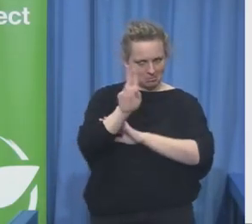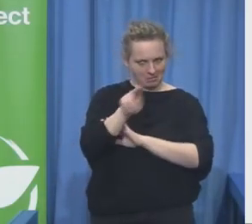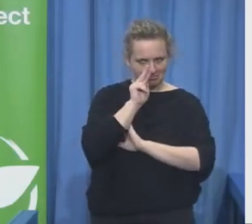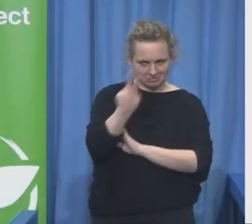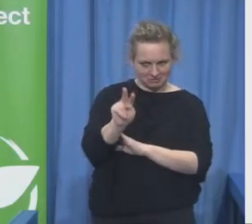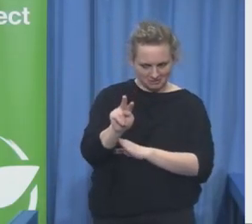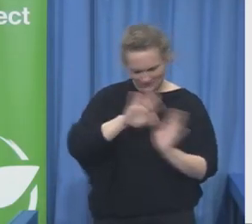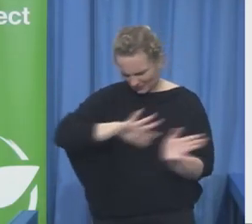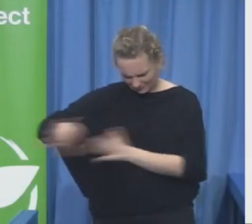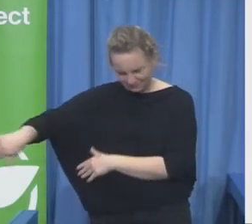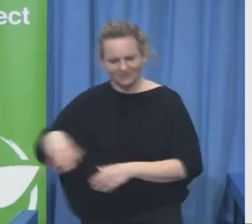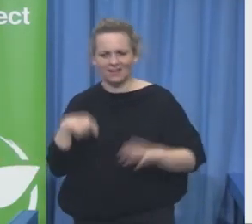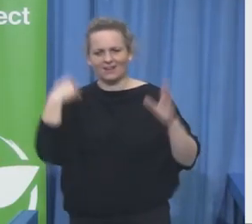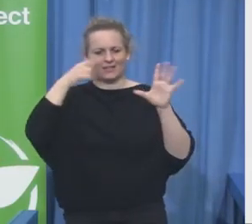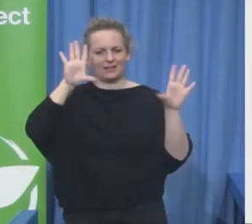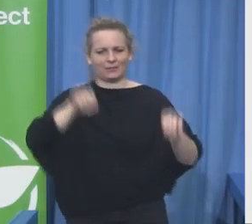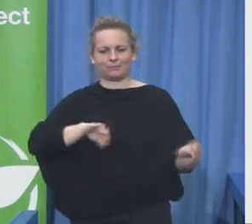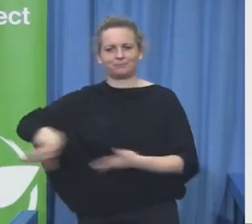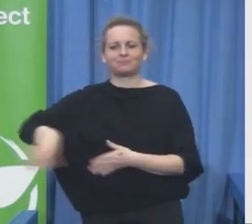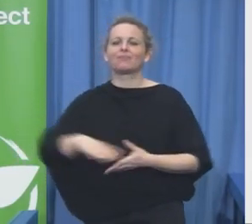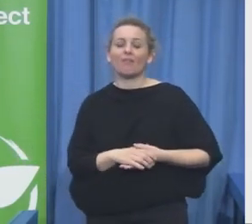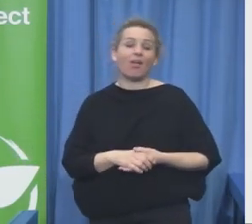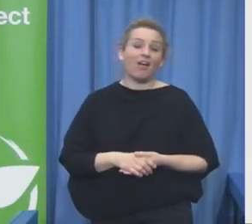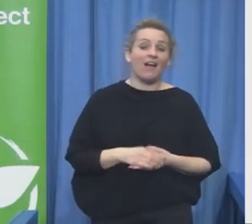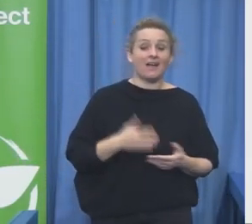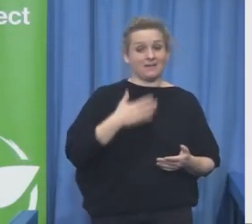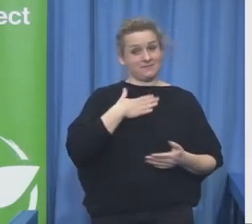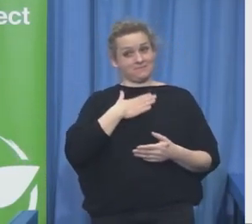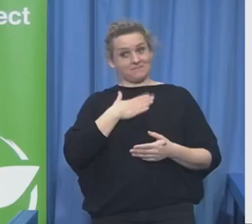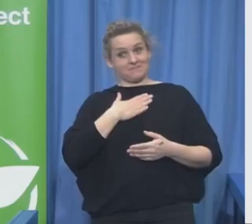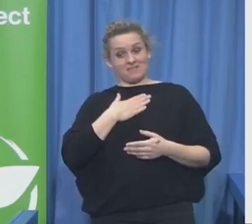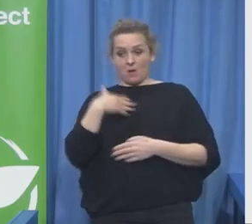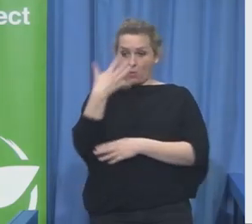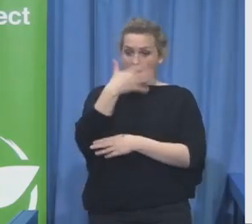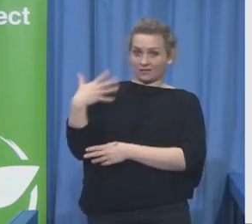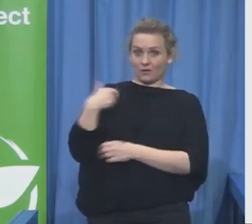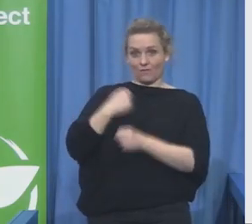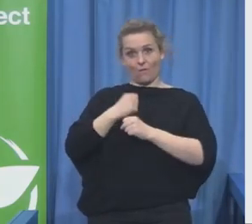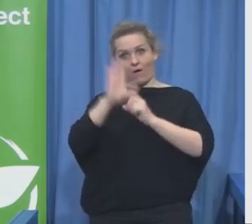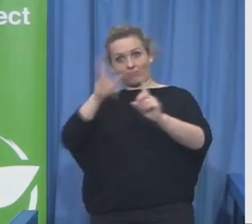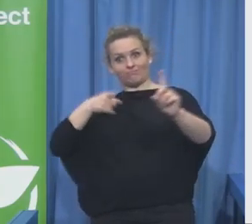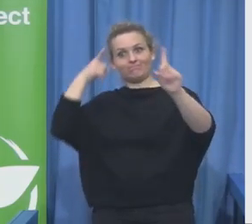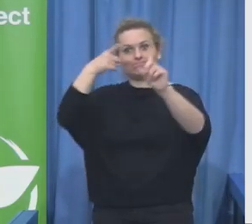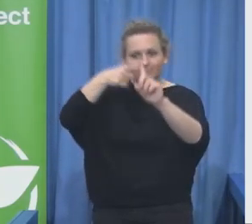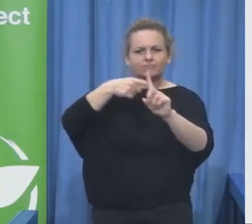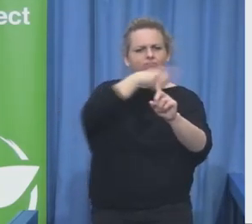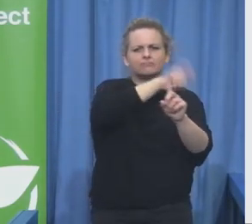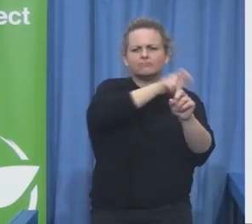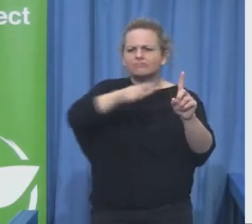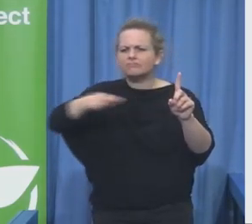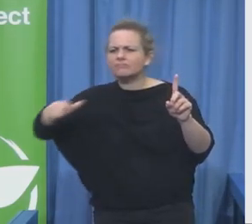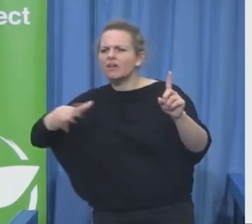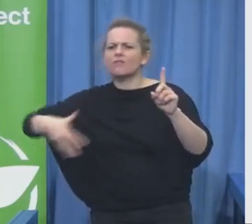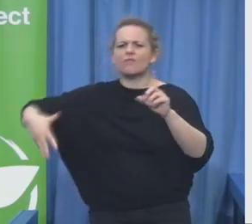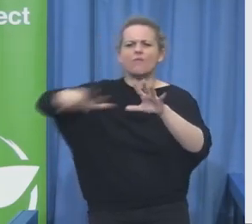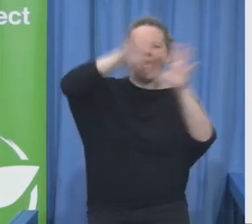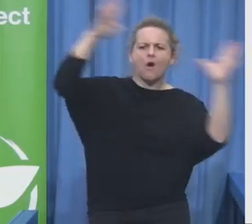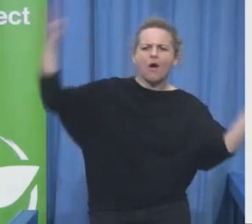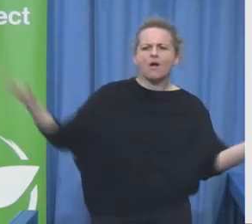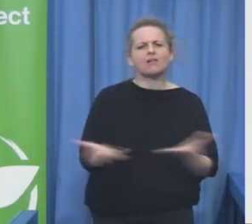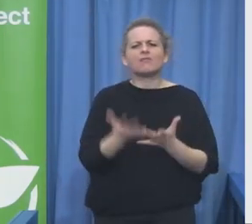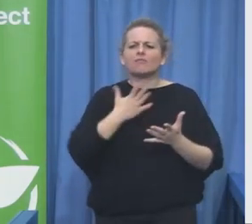So the mission of Microsoft is to empower every human being on the planet to achieve more. This is something that Satya Nadella introduced to the company a